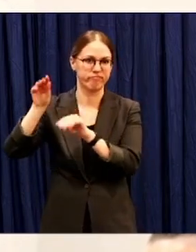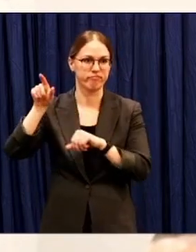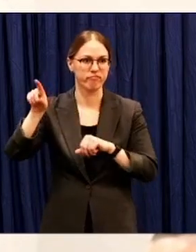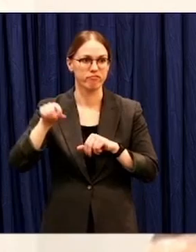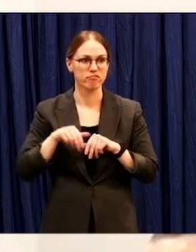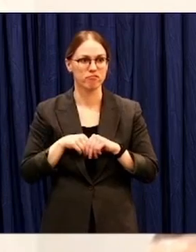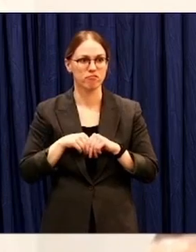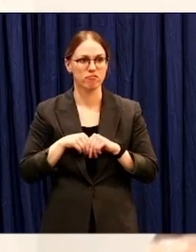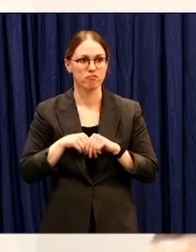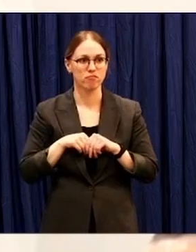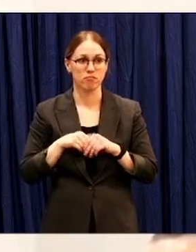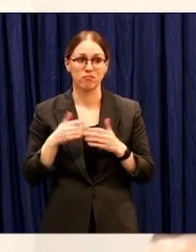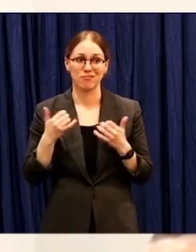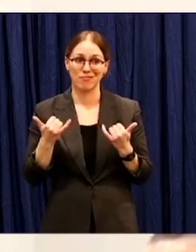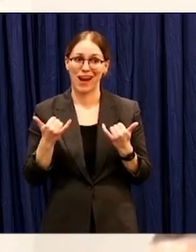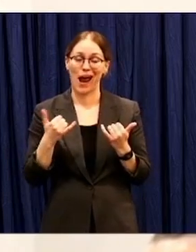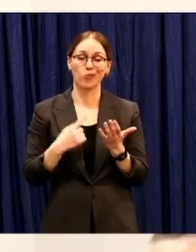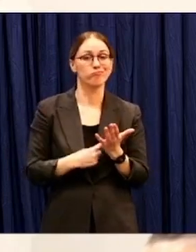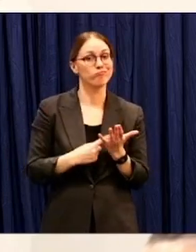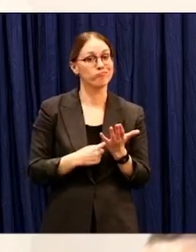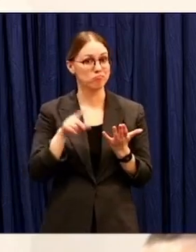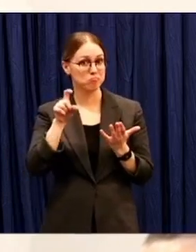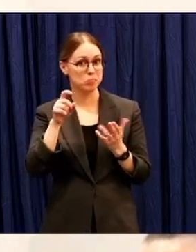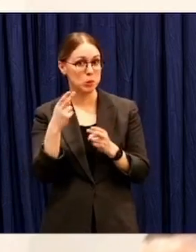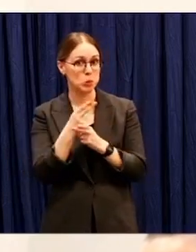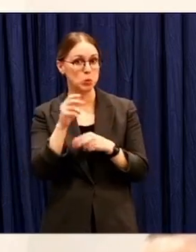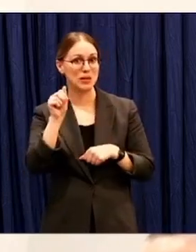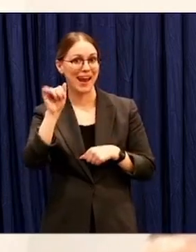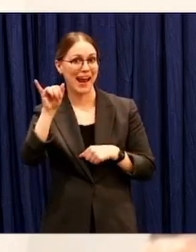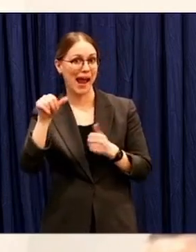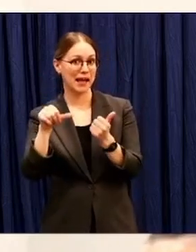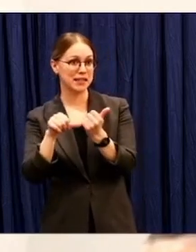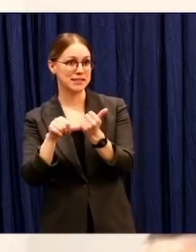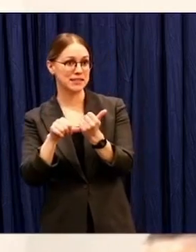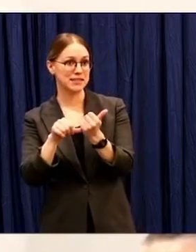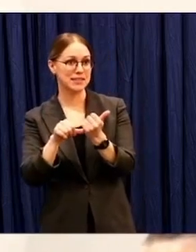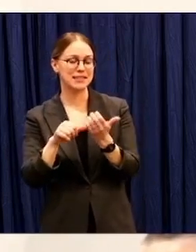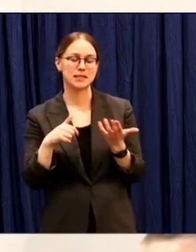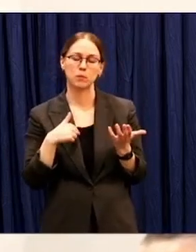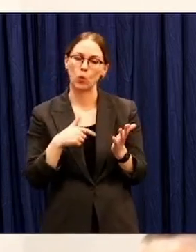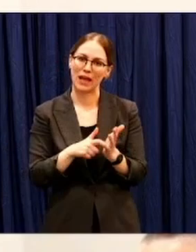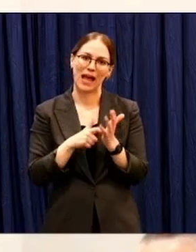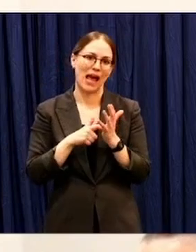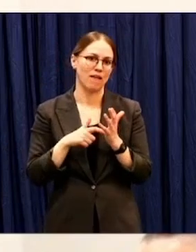having, maybe an AI assistant, but at the same point, we have to be cautious of